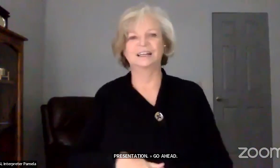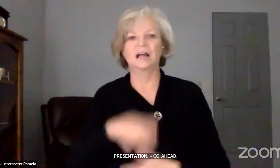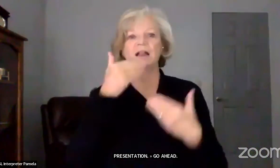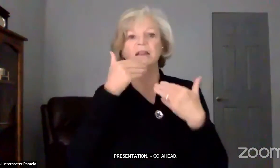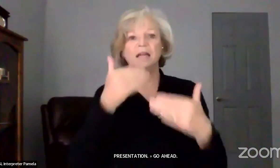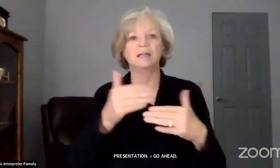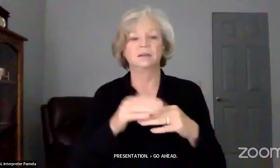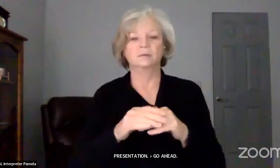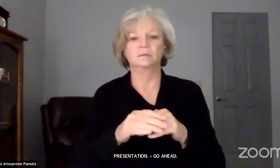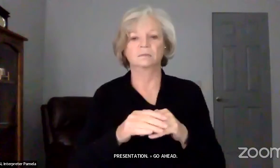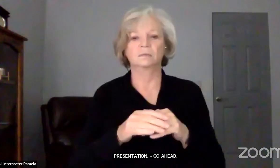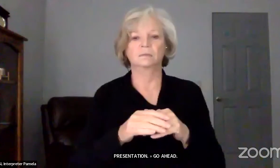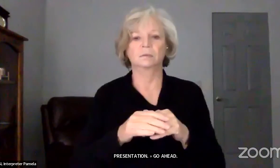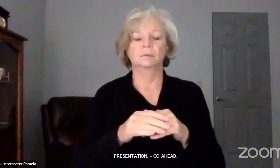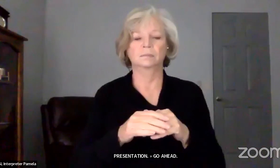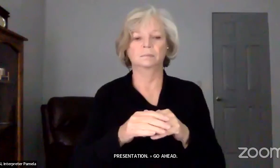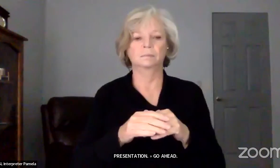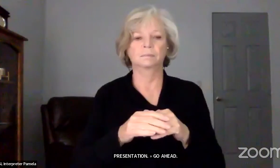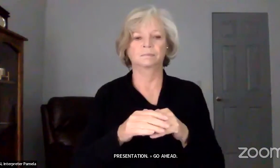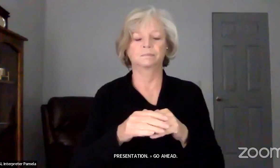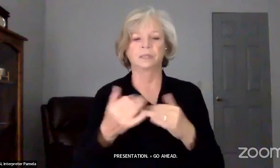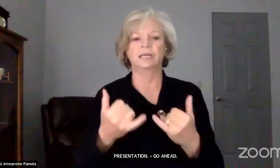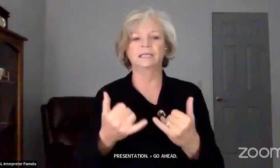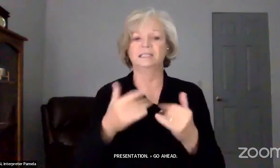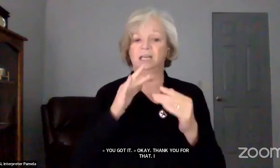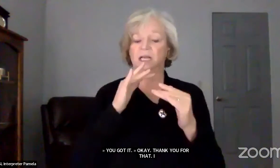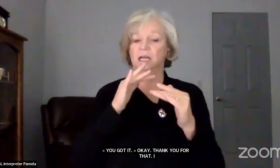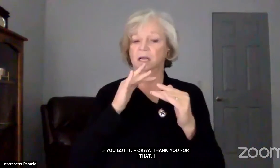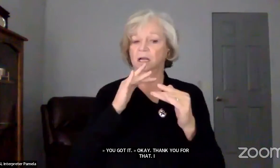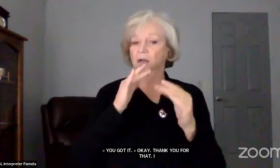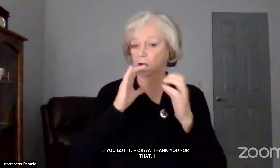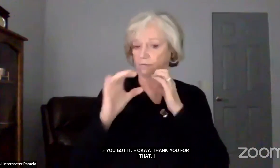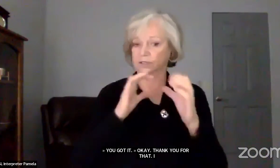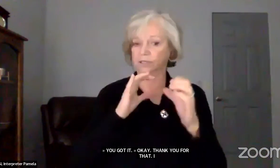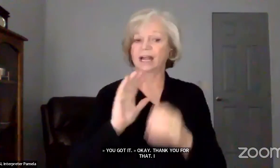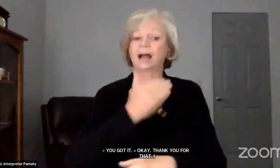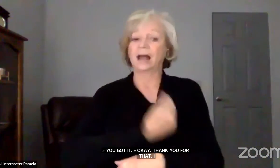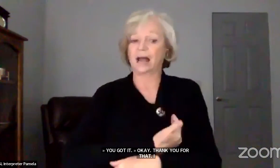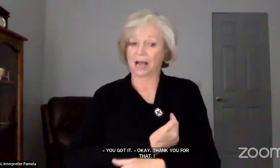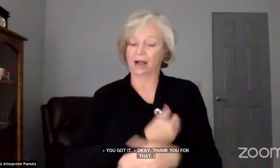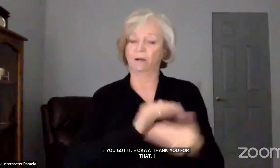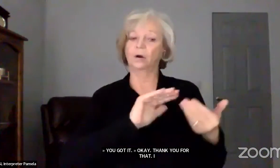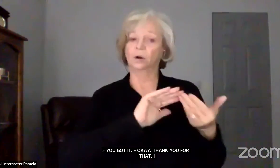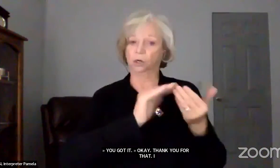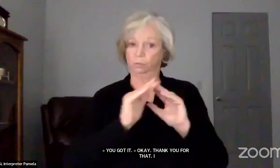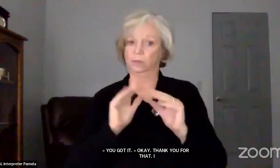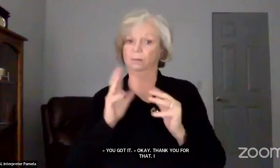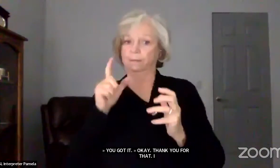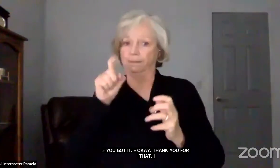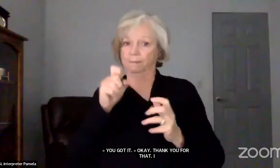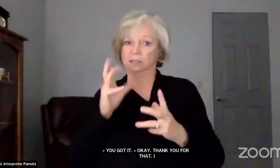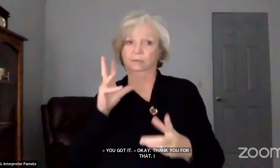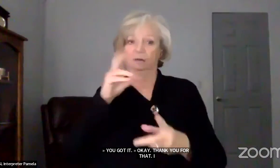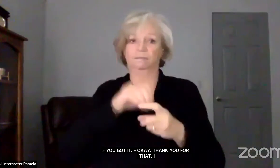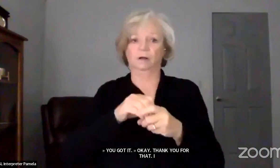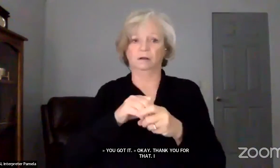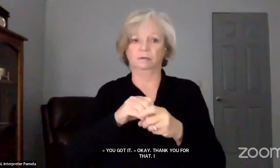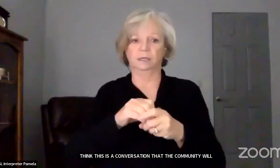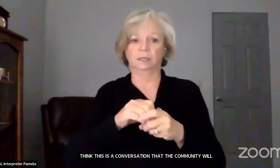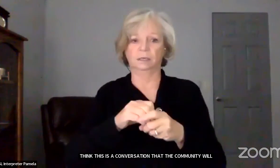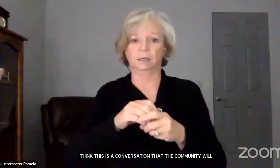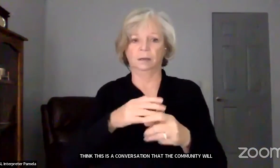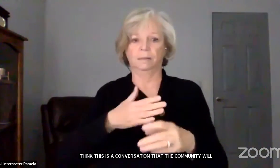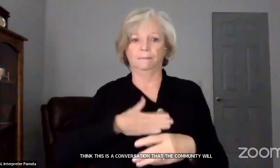that. I think this is a conversation that community will definitely be interested in getting engaged in. So I guess one of the questions would